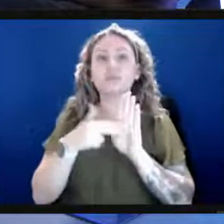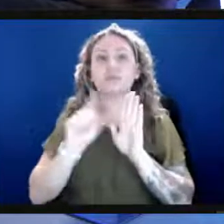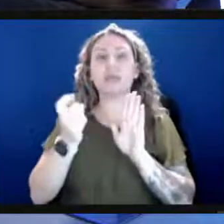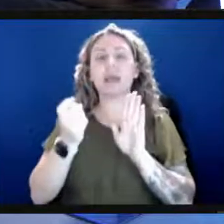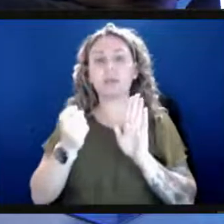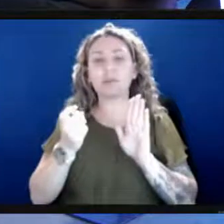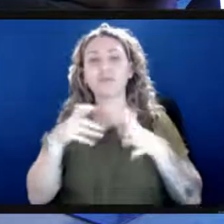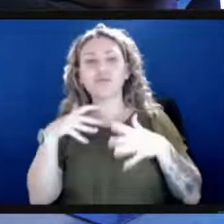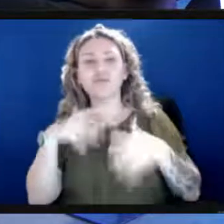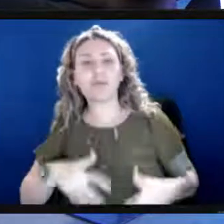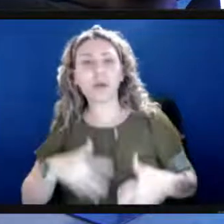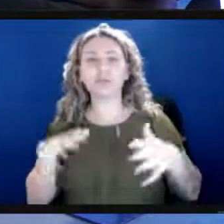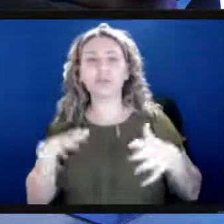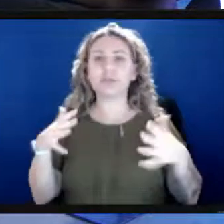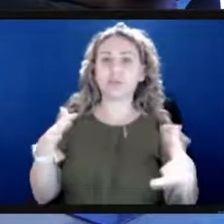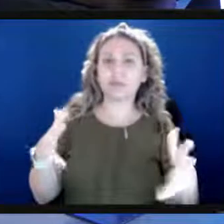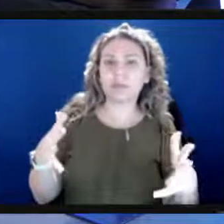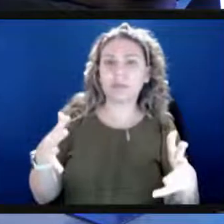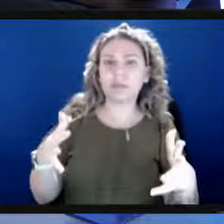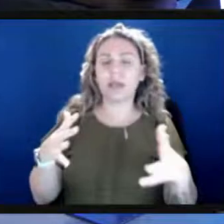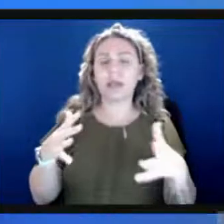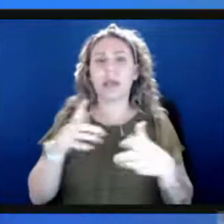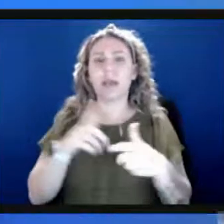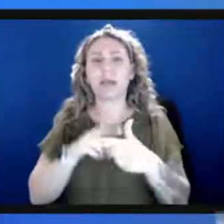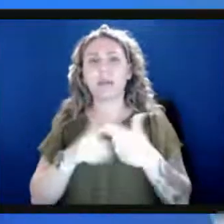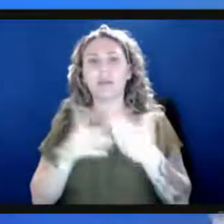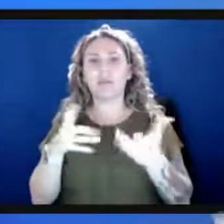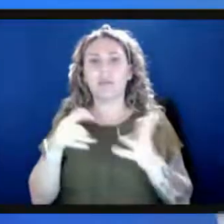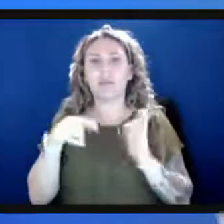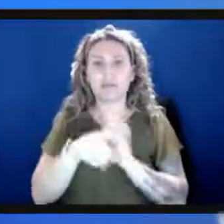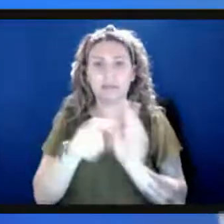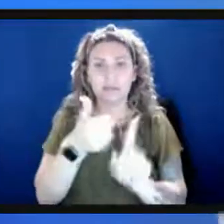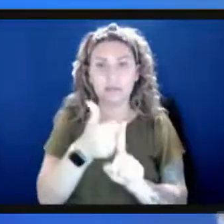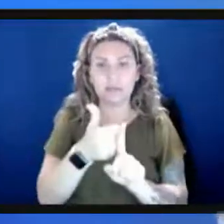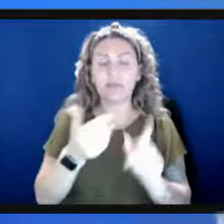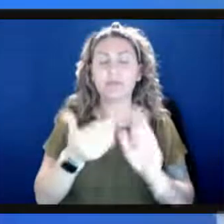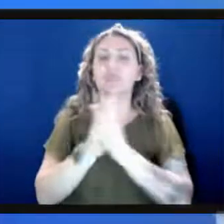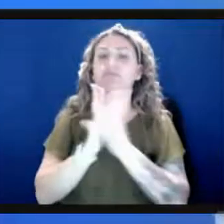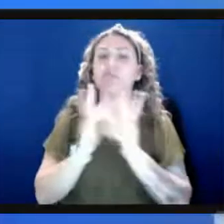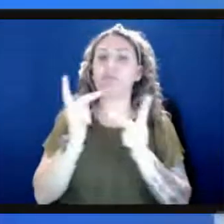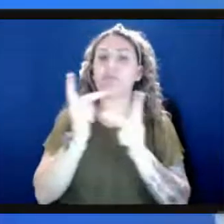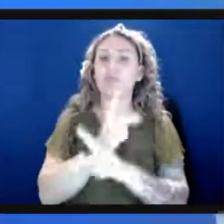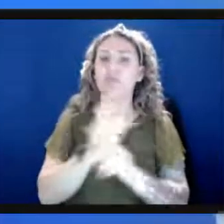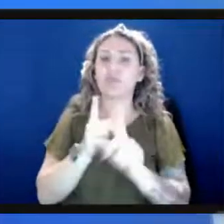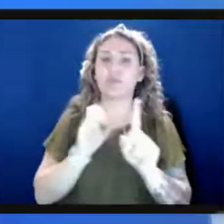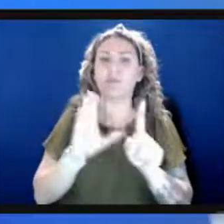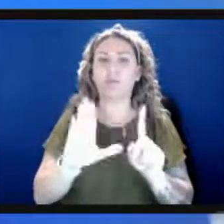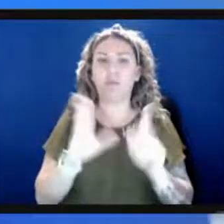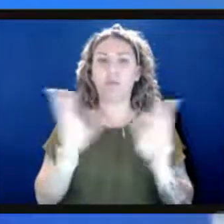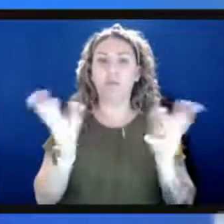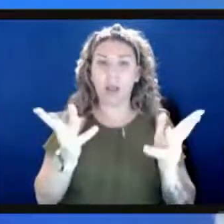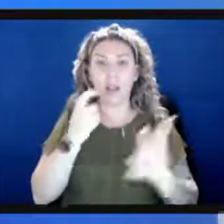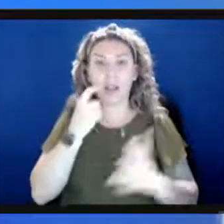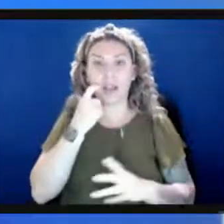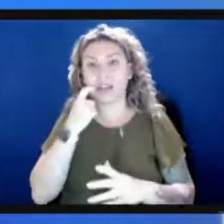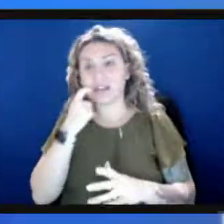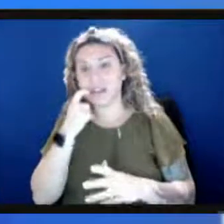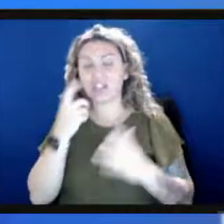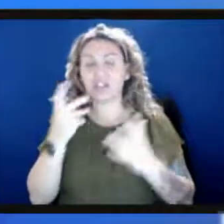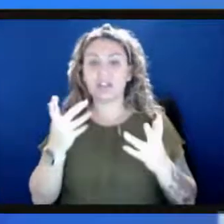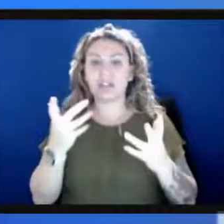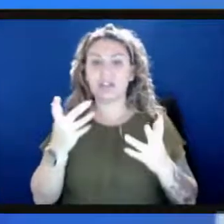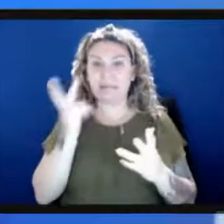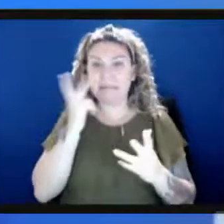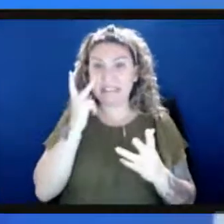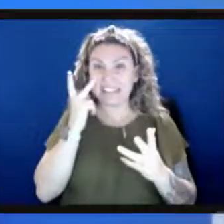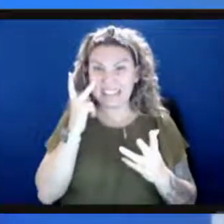dealing with anxiety, to the point they're having suicidal thoughts, and it's made worse by their addiction to what we're seeing a lot now. It's the opiates. It's